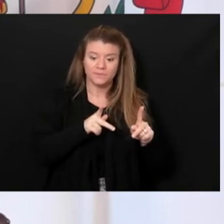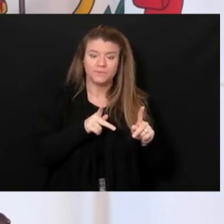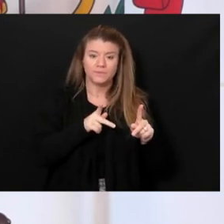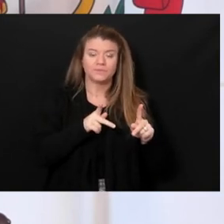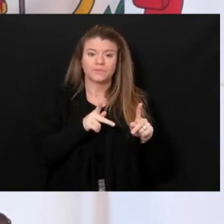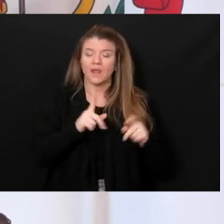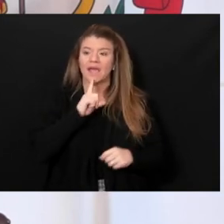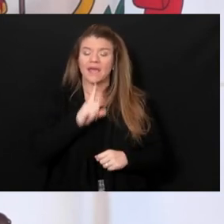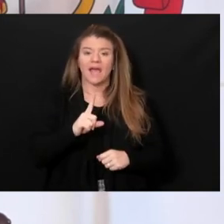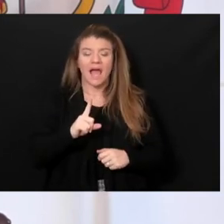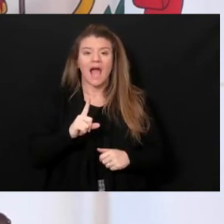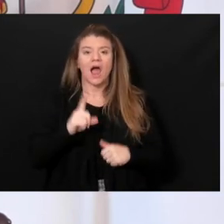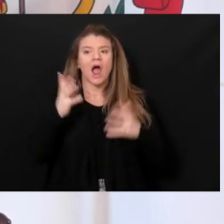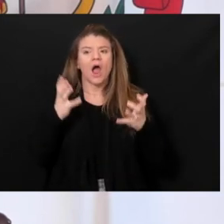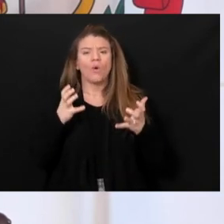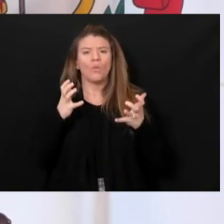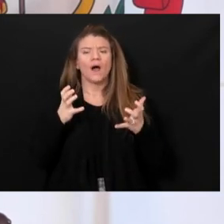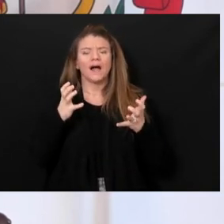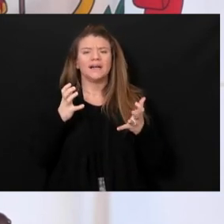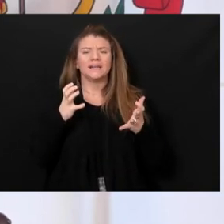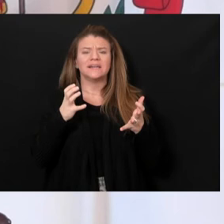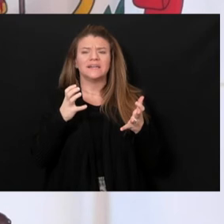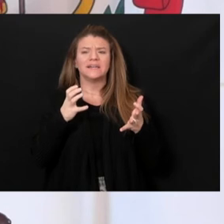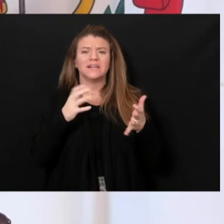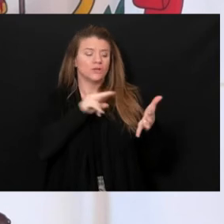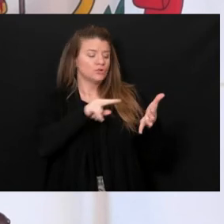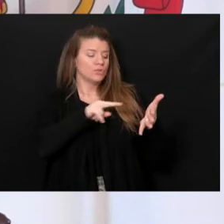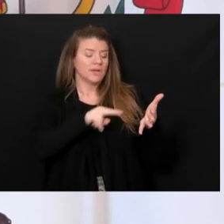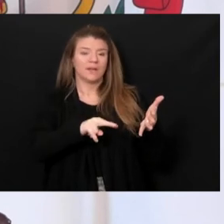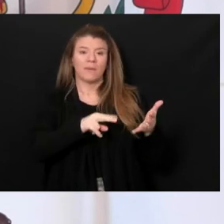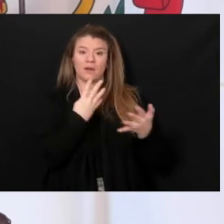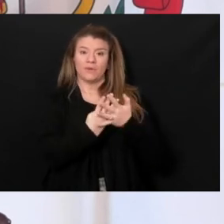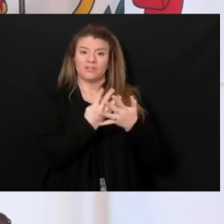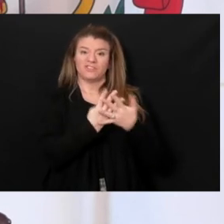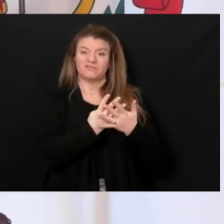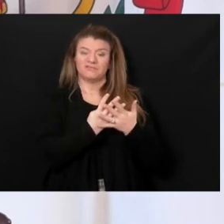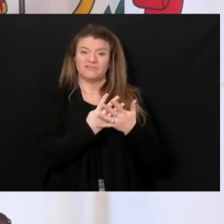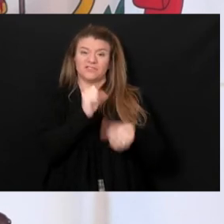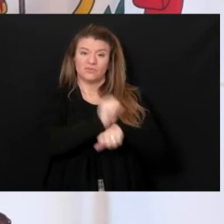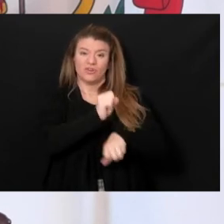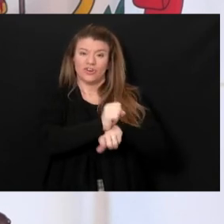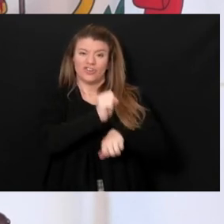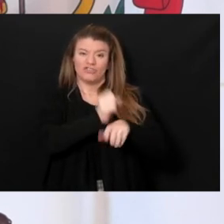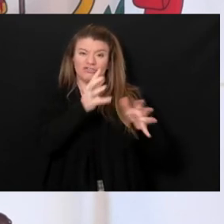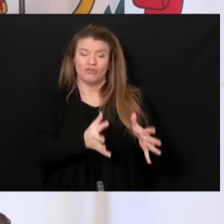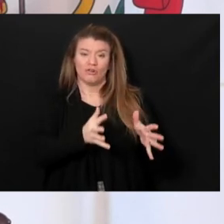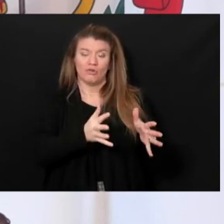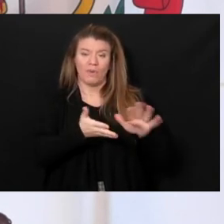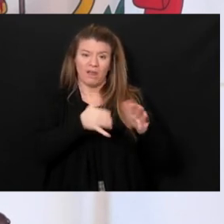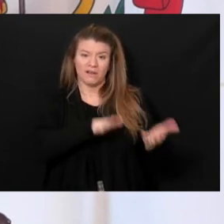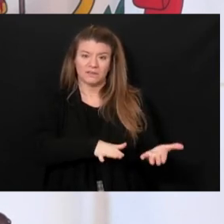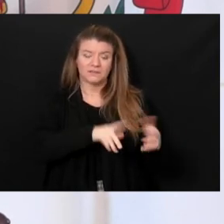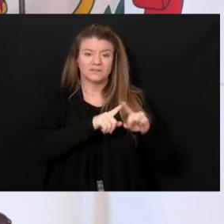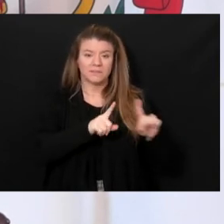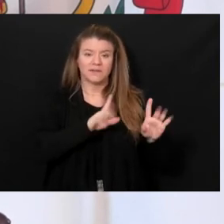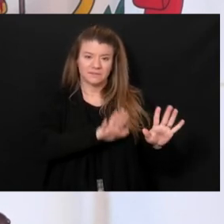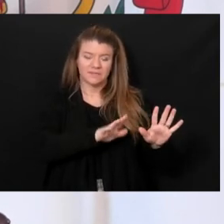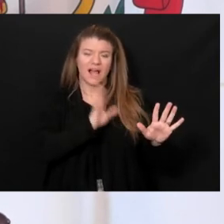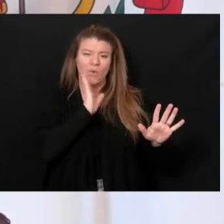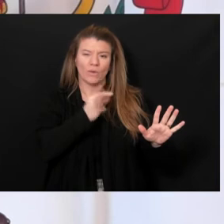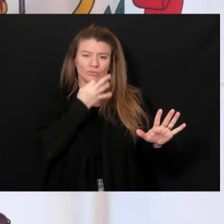and I'm going to read to you in just a few minutes about a correctional officer that we lost, but I'll do that in a minute, but it's